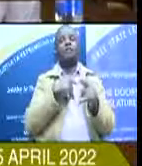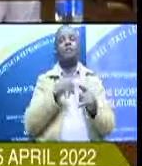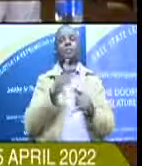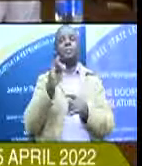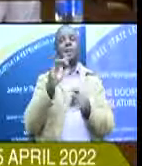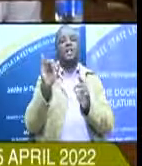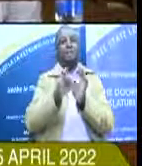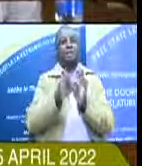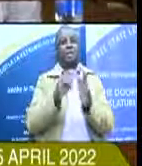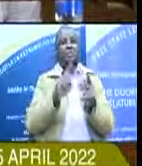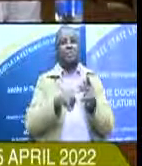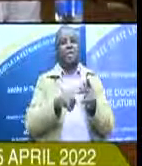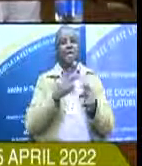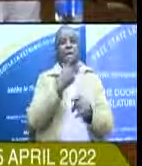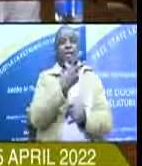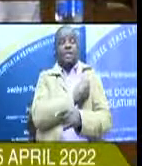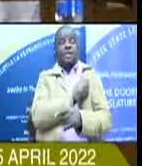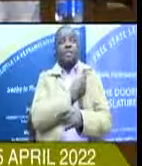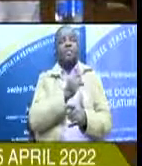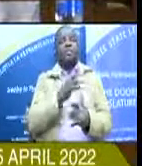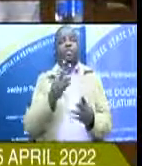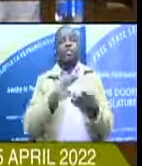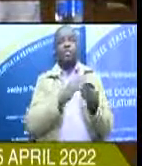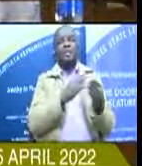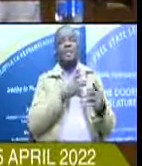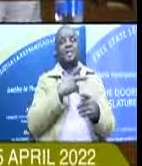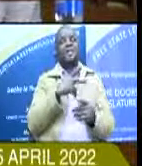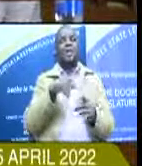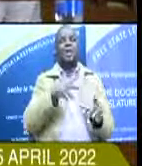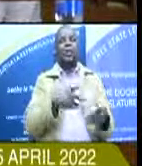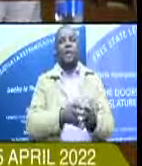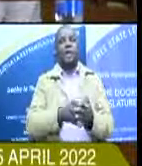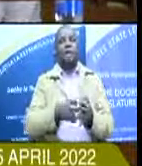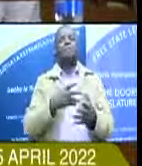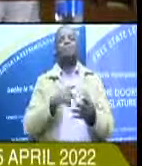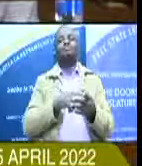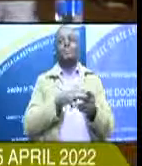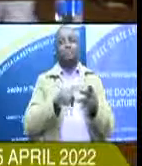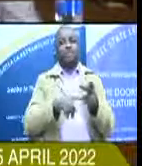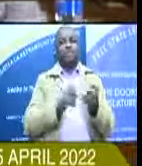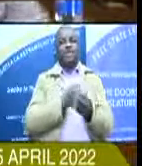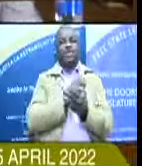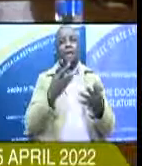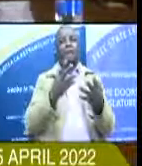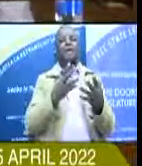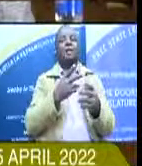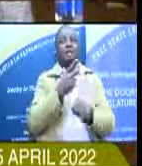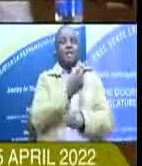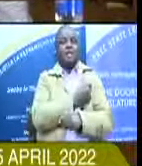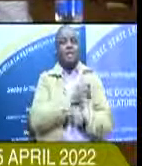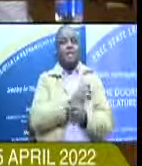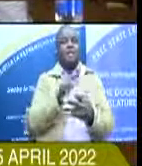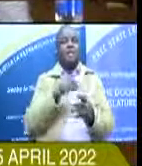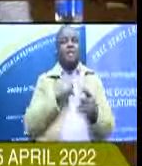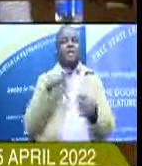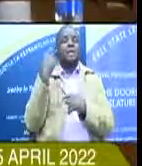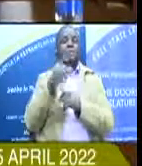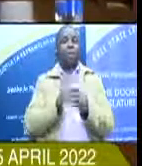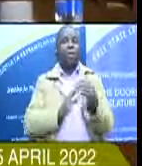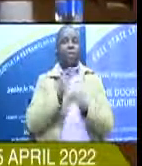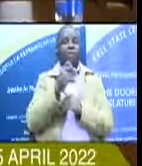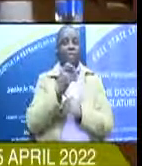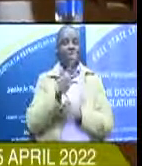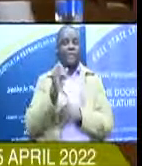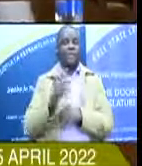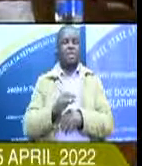uninsured, vaccination of high-risk population, and overall vaccine coverage of more than 50% of